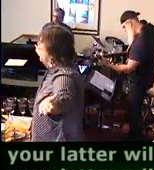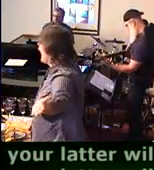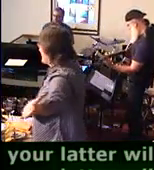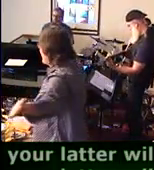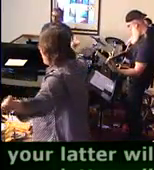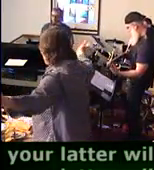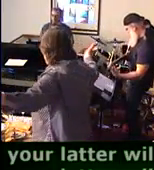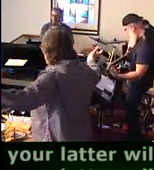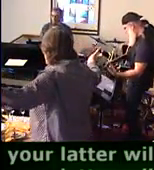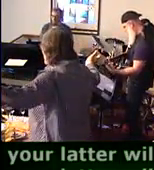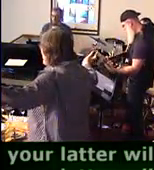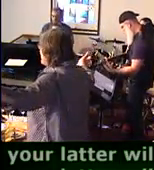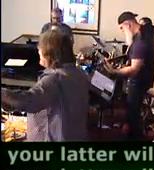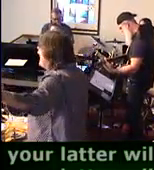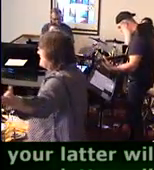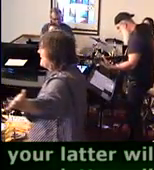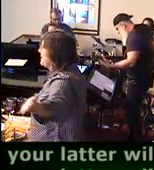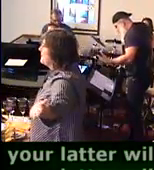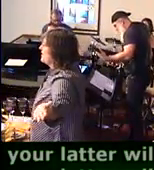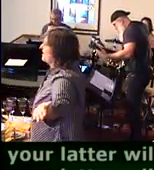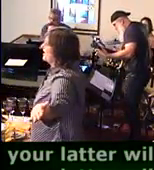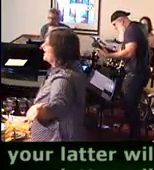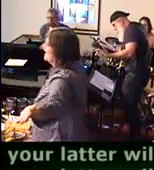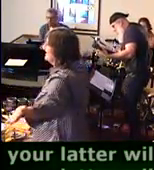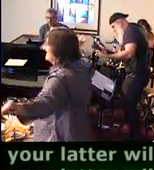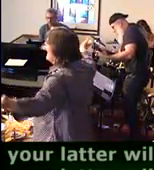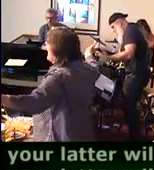be greater than